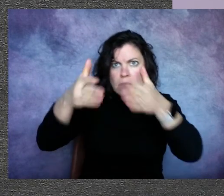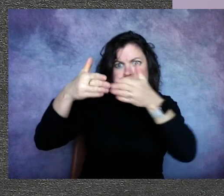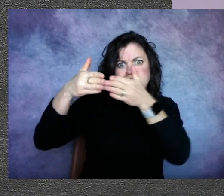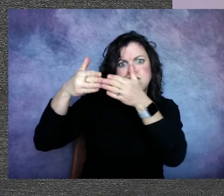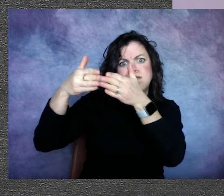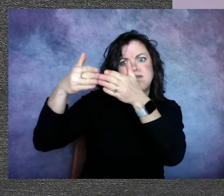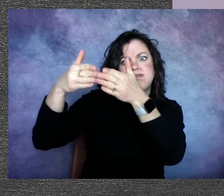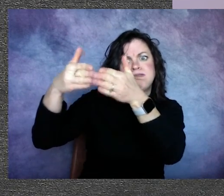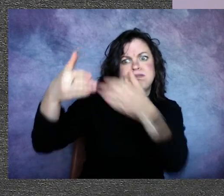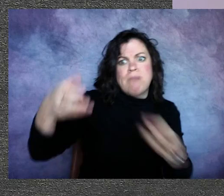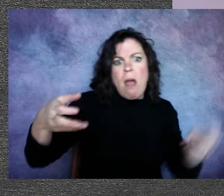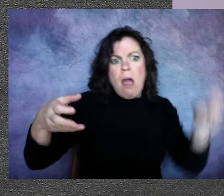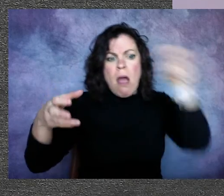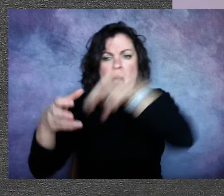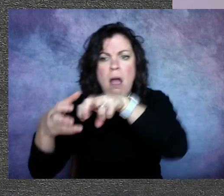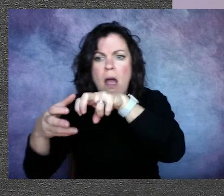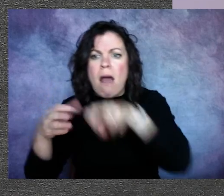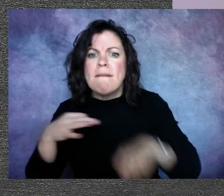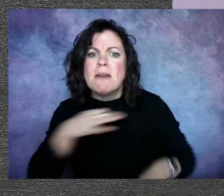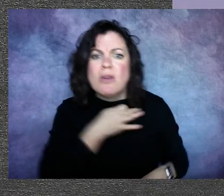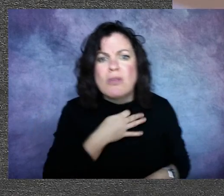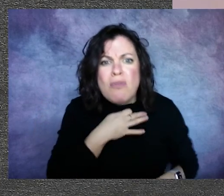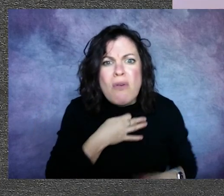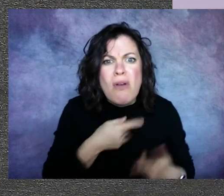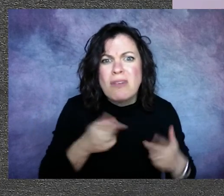sad, but he was still a little curious.